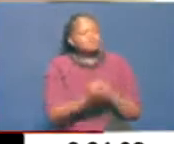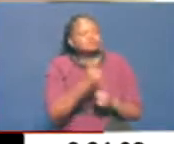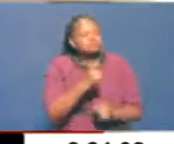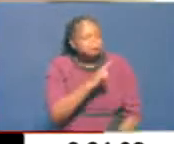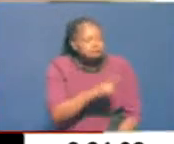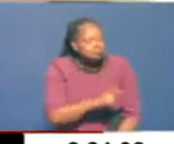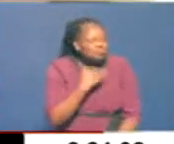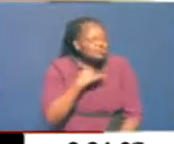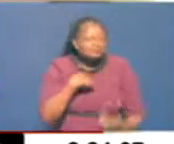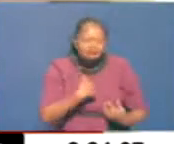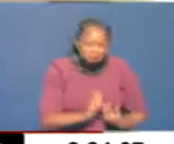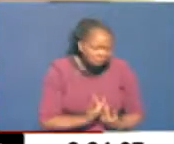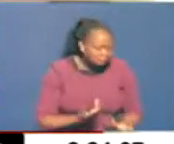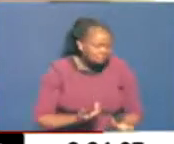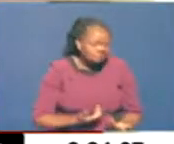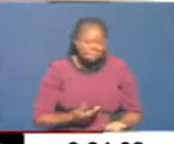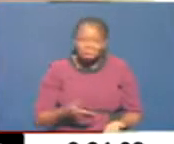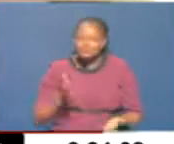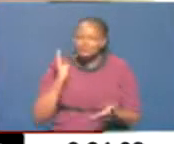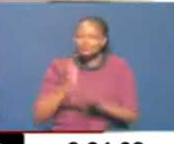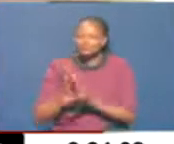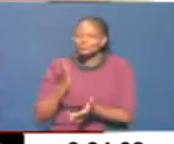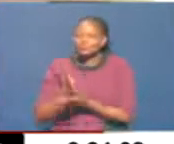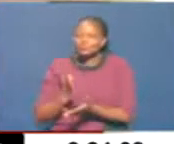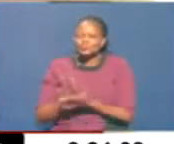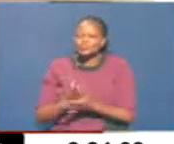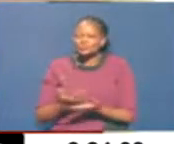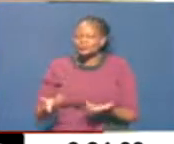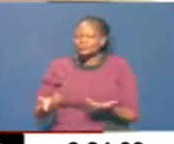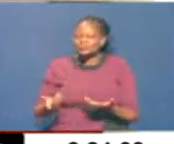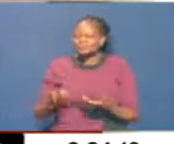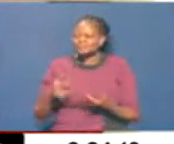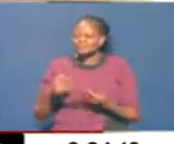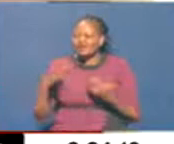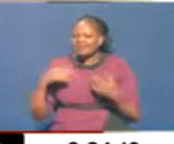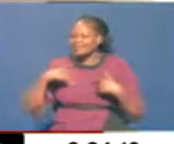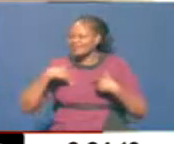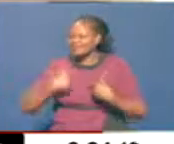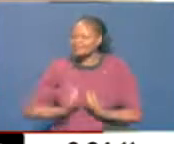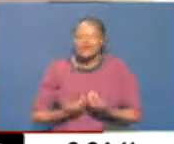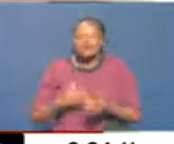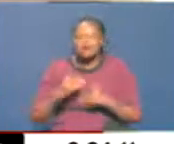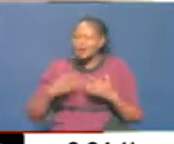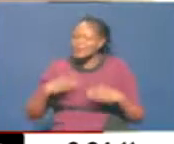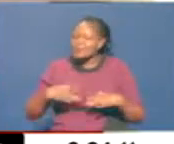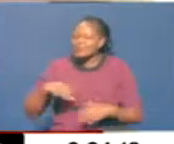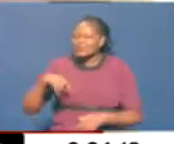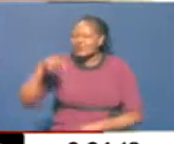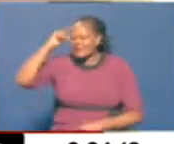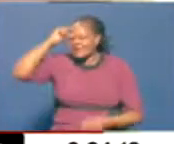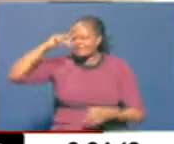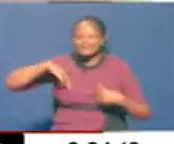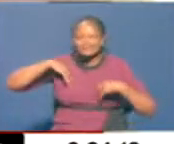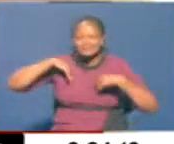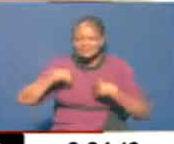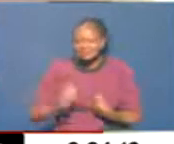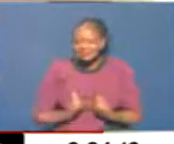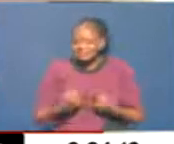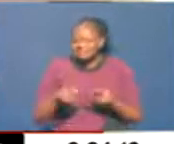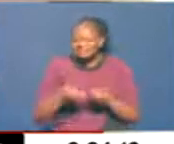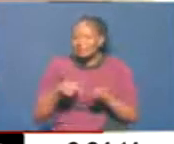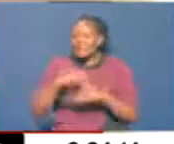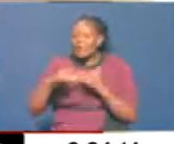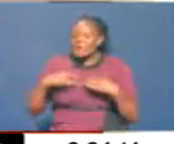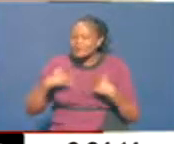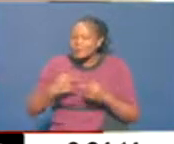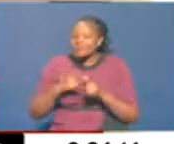I agree with you. You've picked the words right out of my mouth. Yeah. It's a tiresome experience for everyone. For government, it's tiresome. And we need that